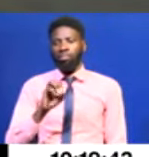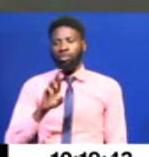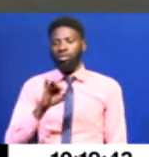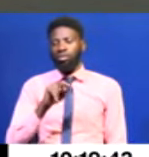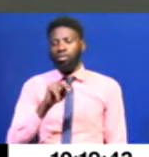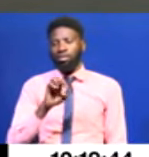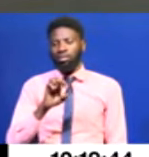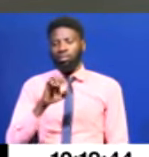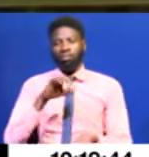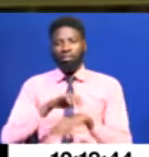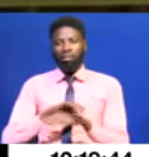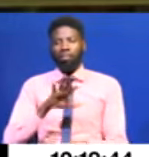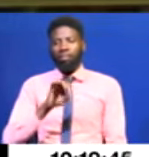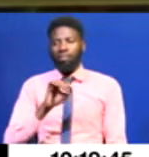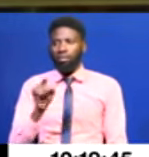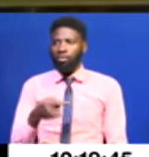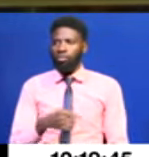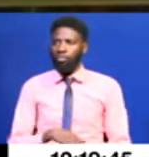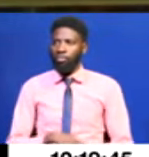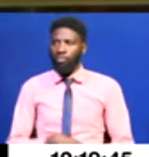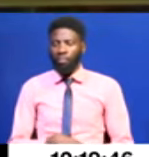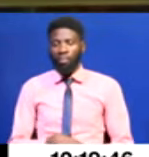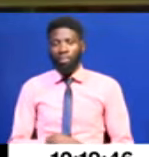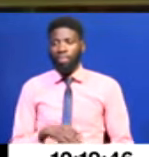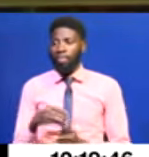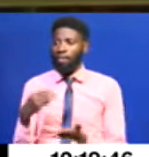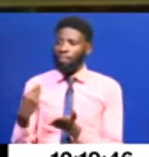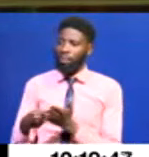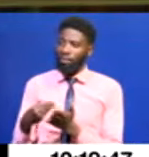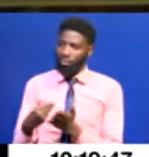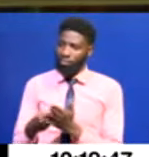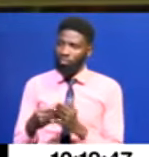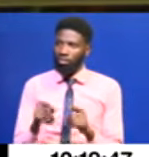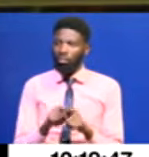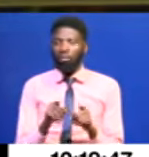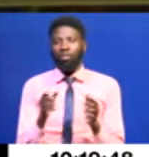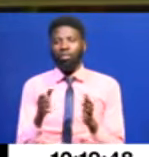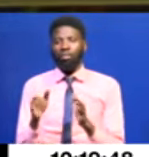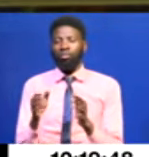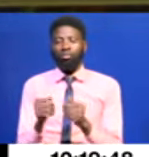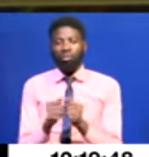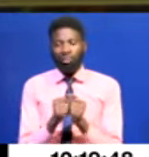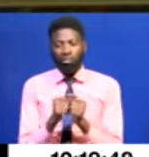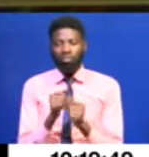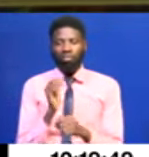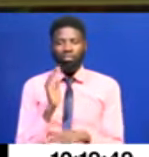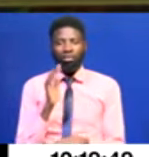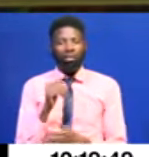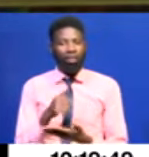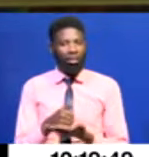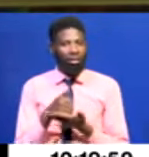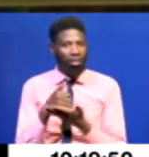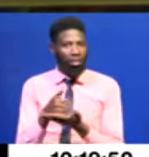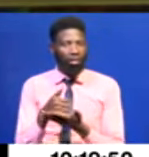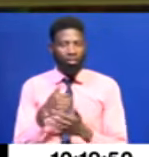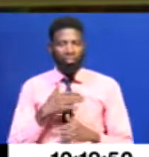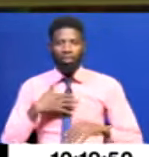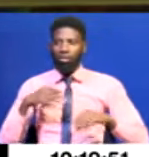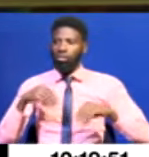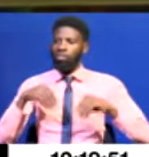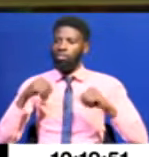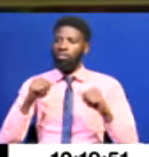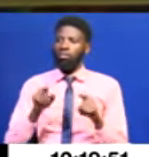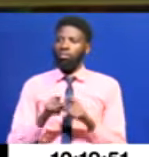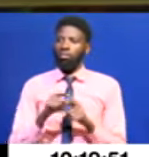50,000 Kenya shillings. Obviously, this money and this opportunity altogether will help in terms of my quality. Also,